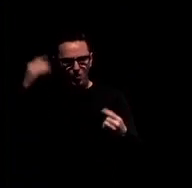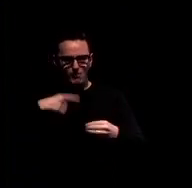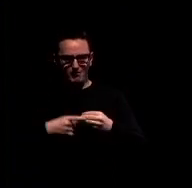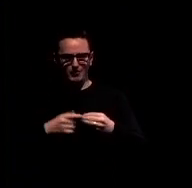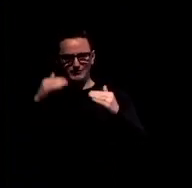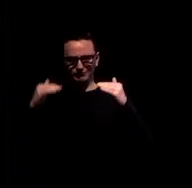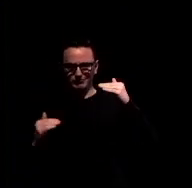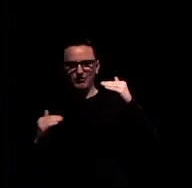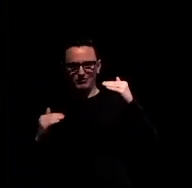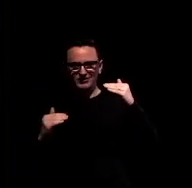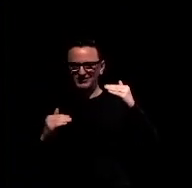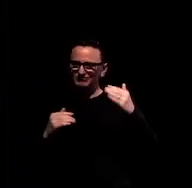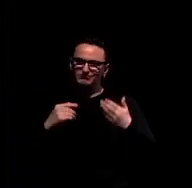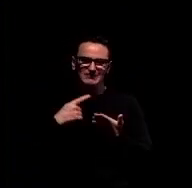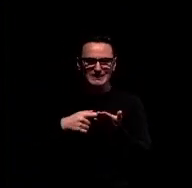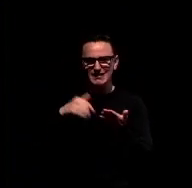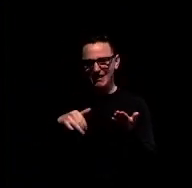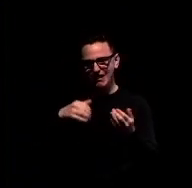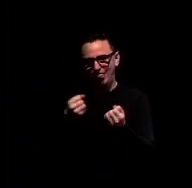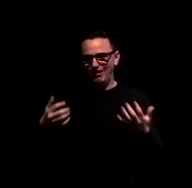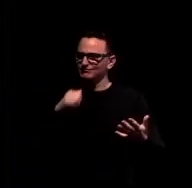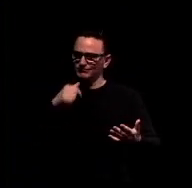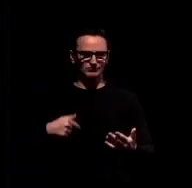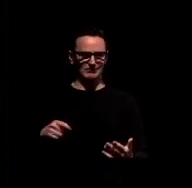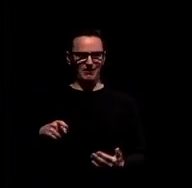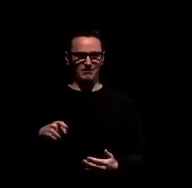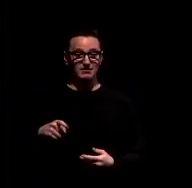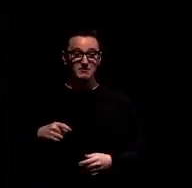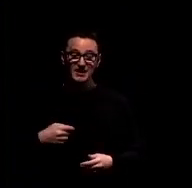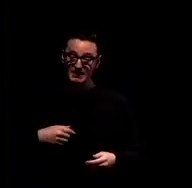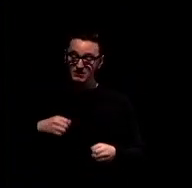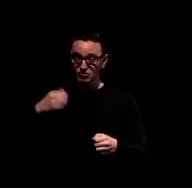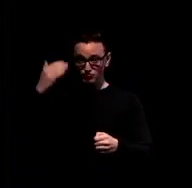things, especially coming out of the pandemic, is that we're actually seeing some